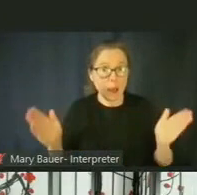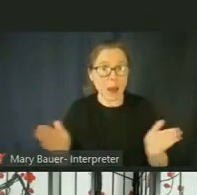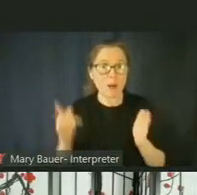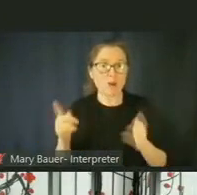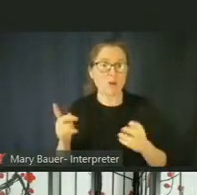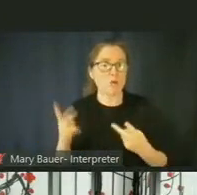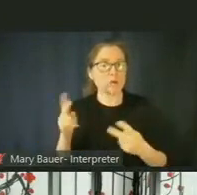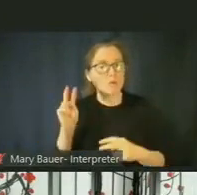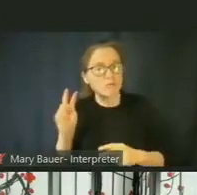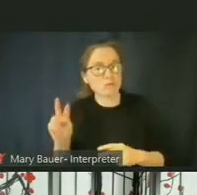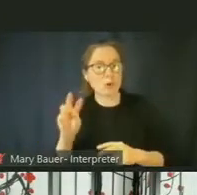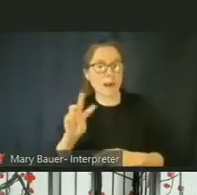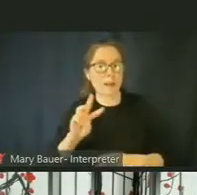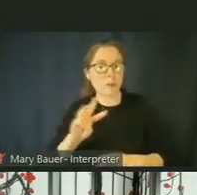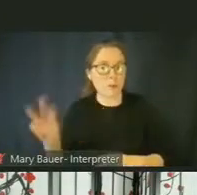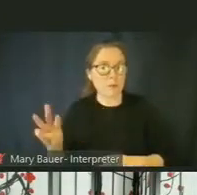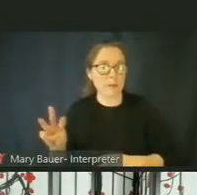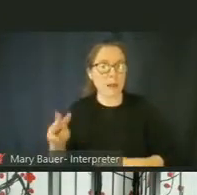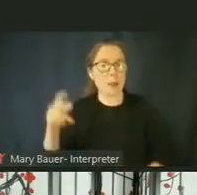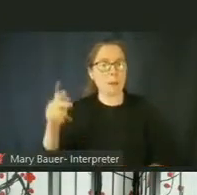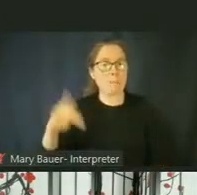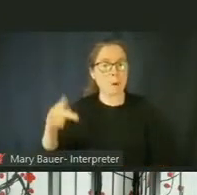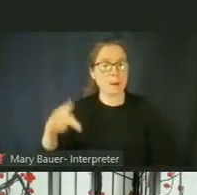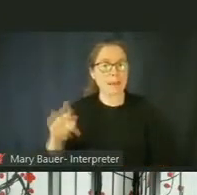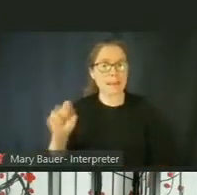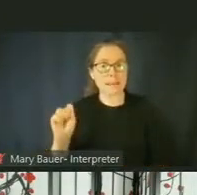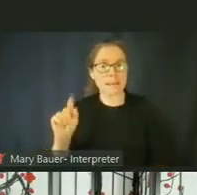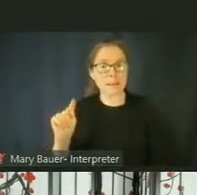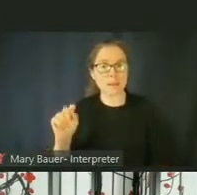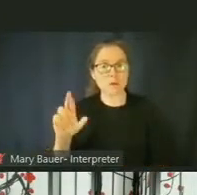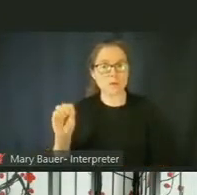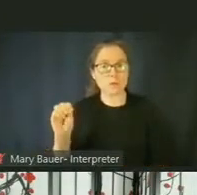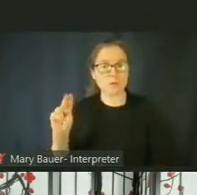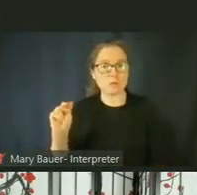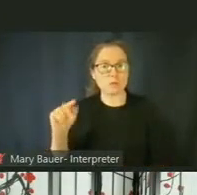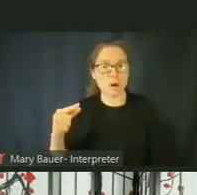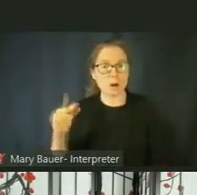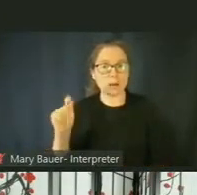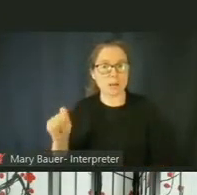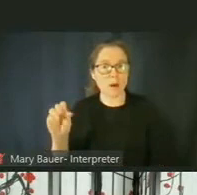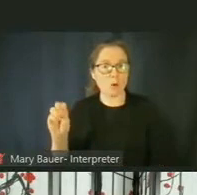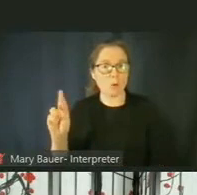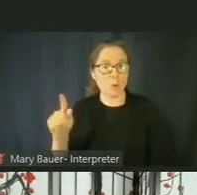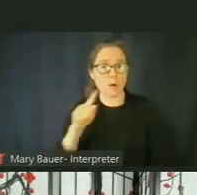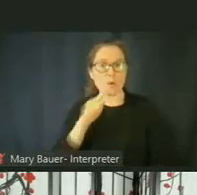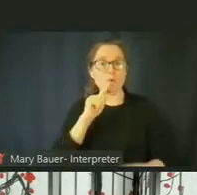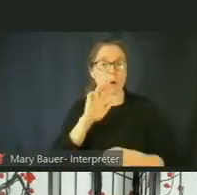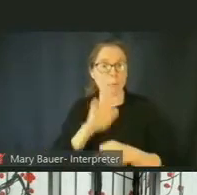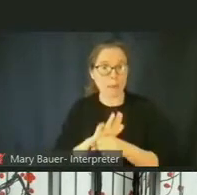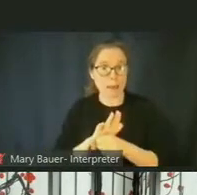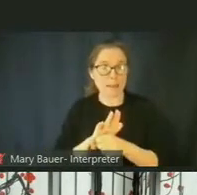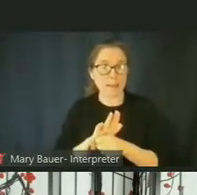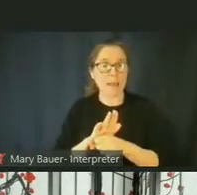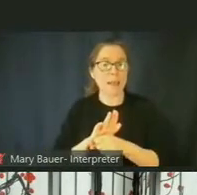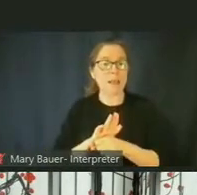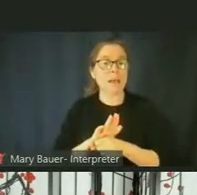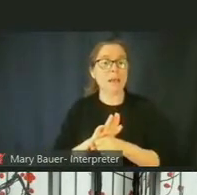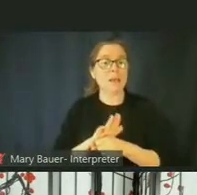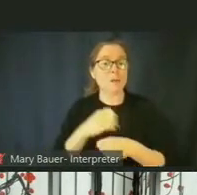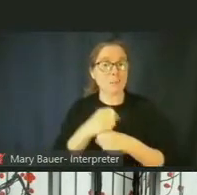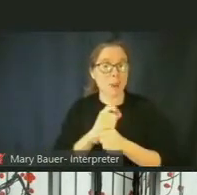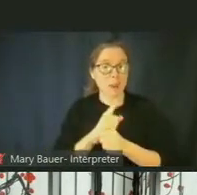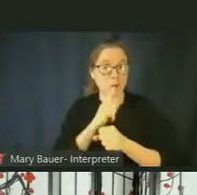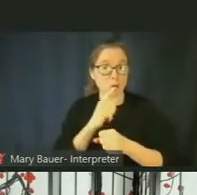the website, portlandstrong.org, to take a pledge to commit to remaining COVID safe